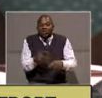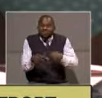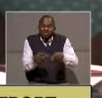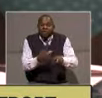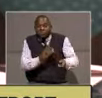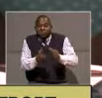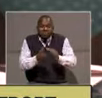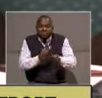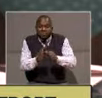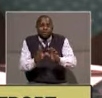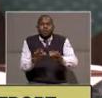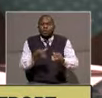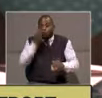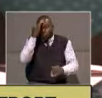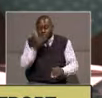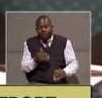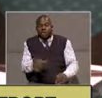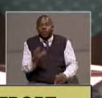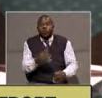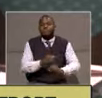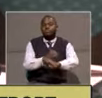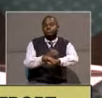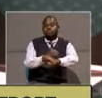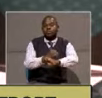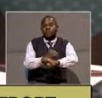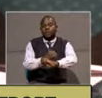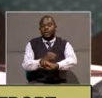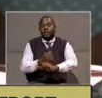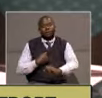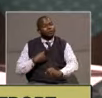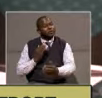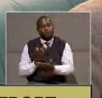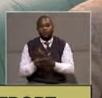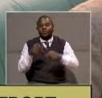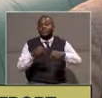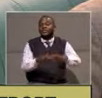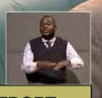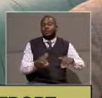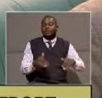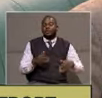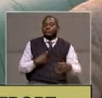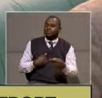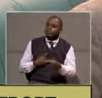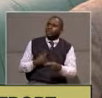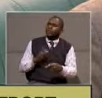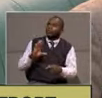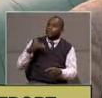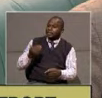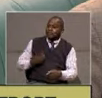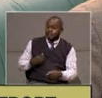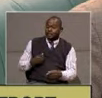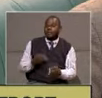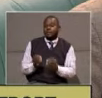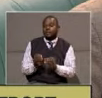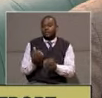type of debate because you are all defensive, I think is not right for this House. I wonder how my sisters and brothers